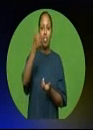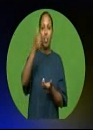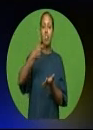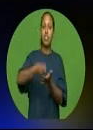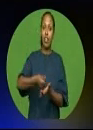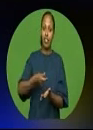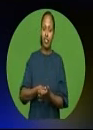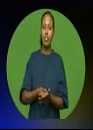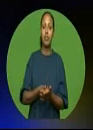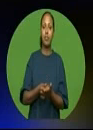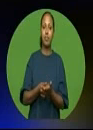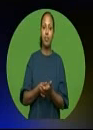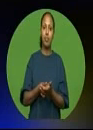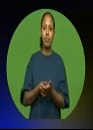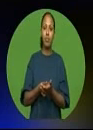10 cents,